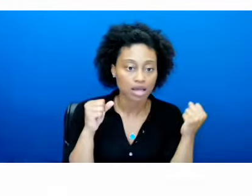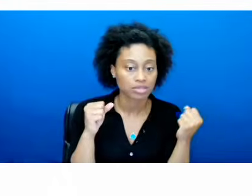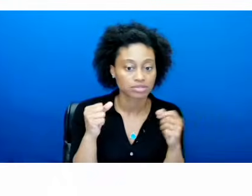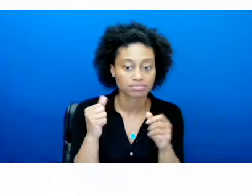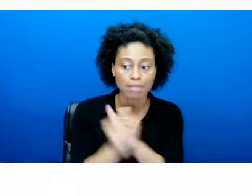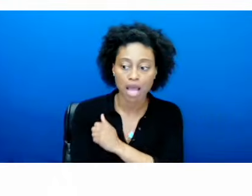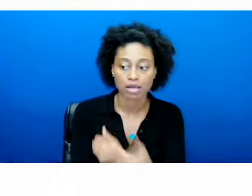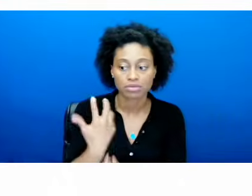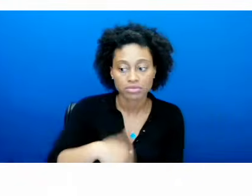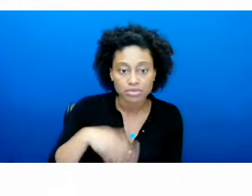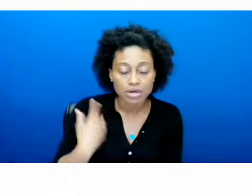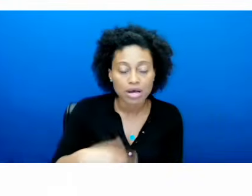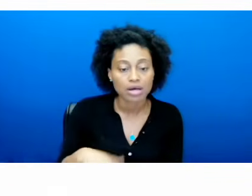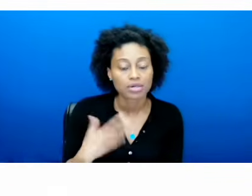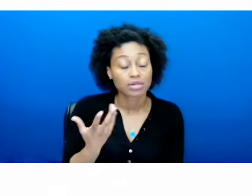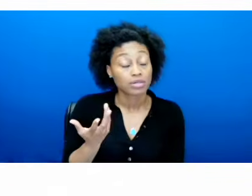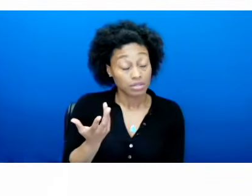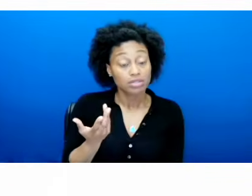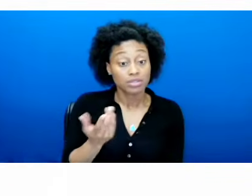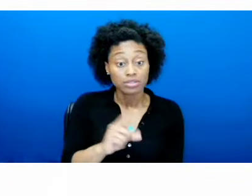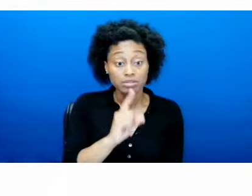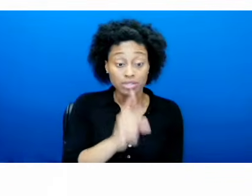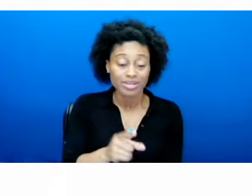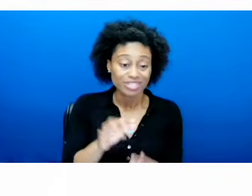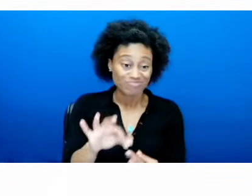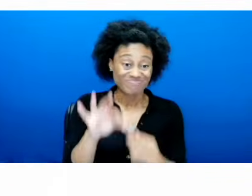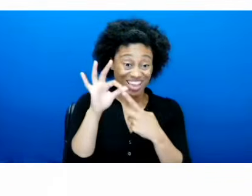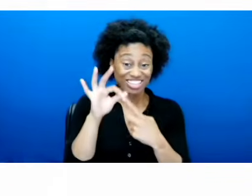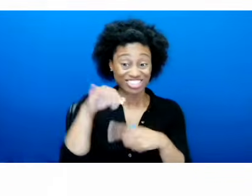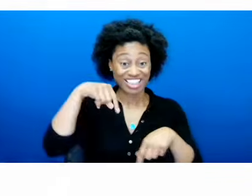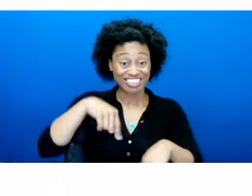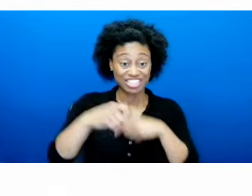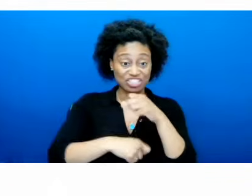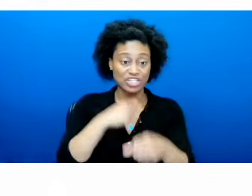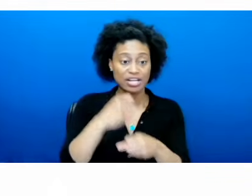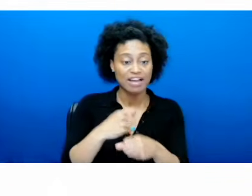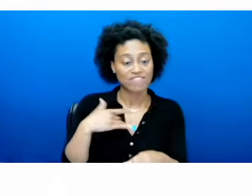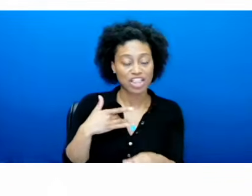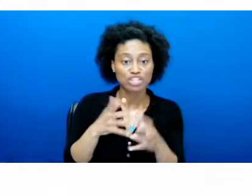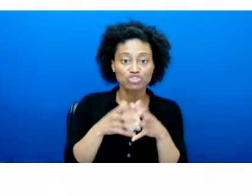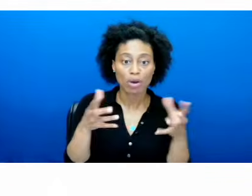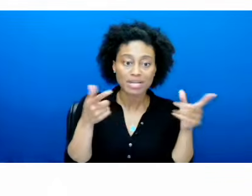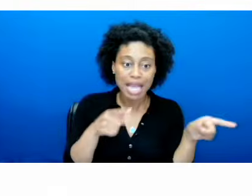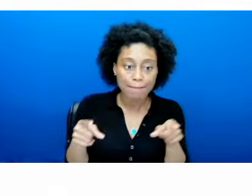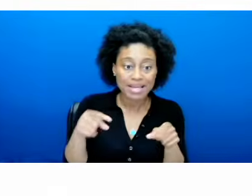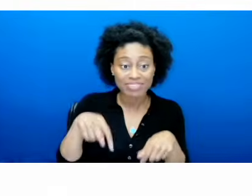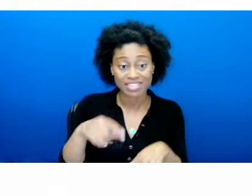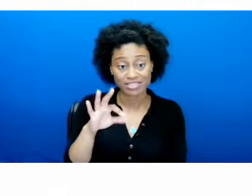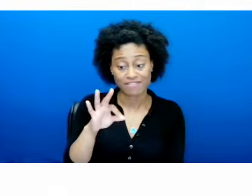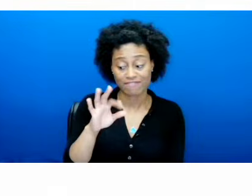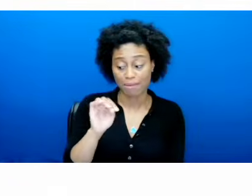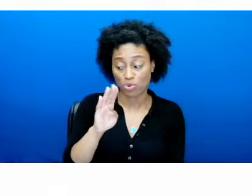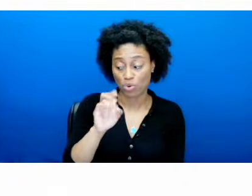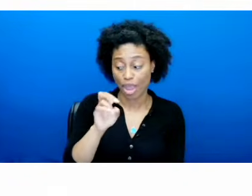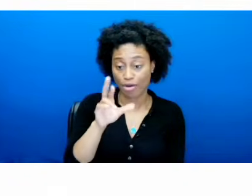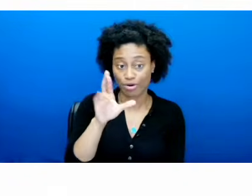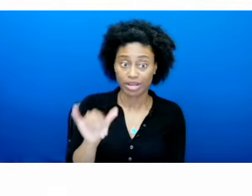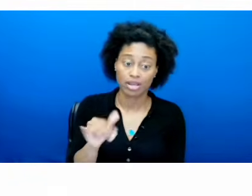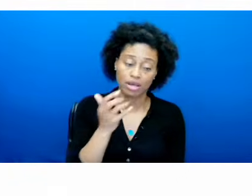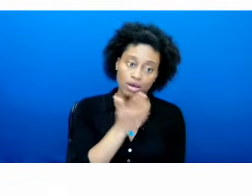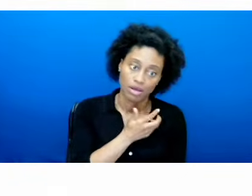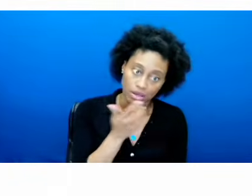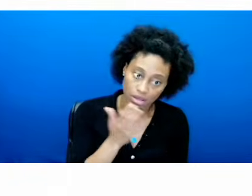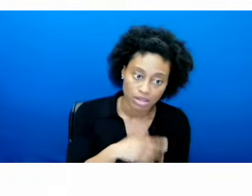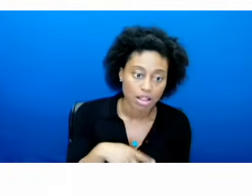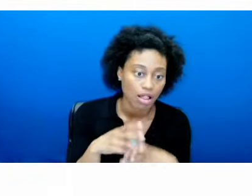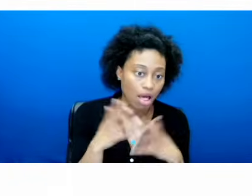it's so jam-packed, especially this year. It feels like there's so much happening this February. So yeah, we're just excited to be adding